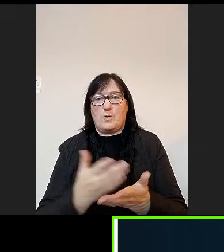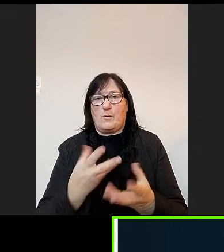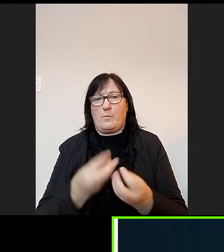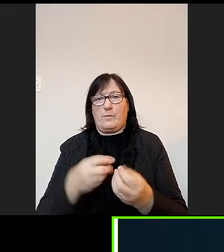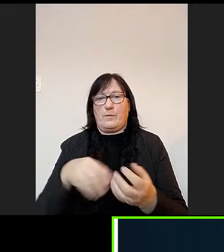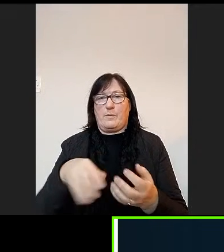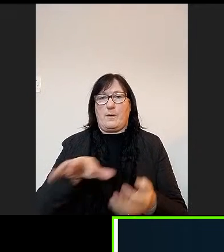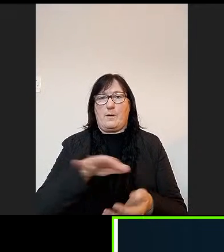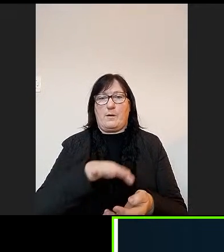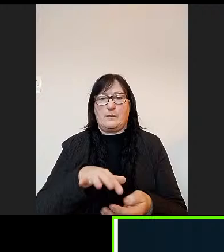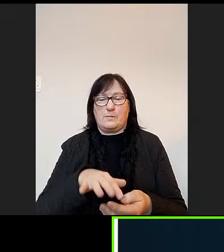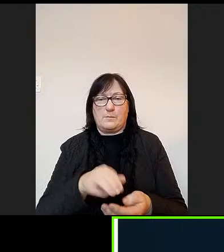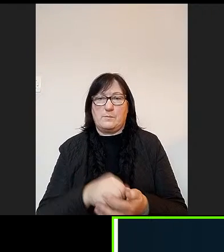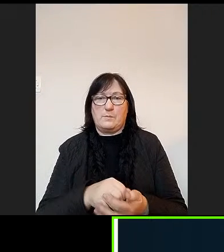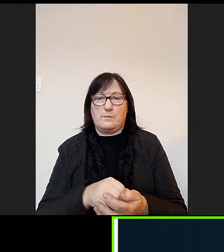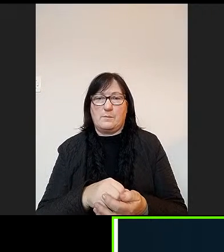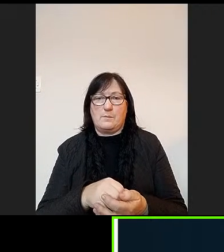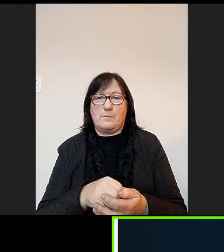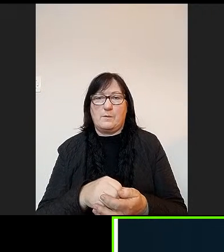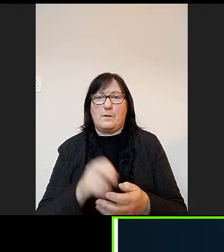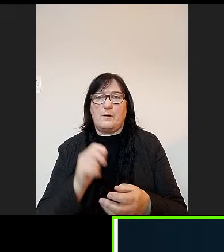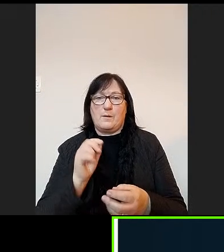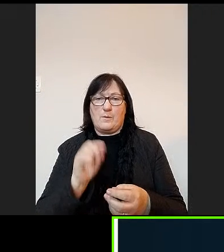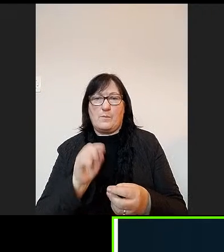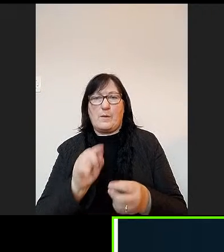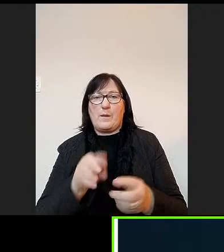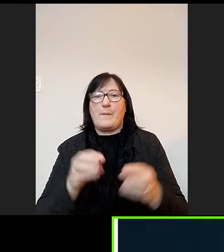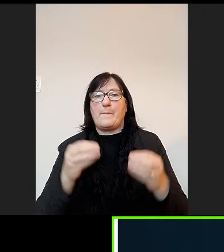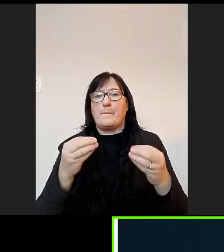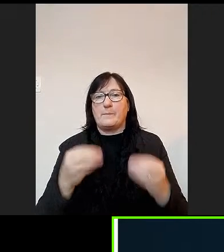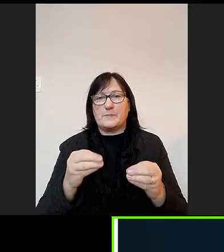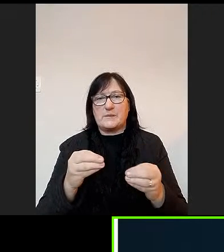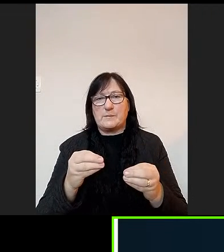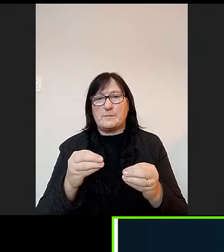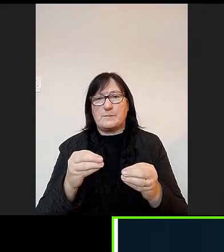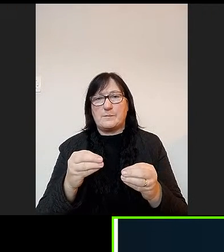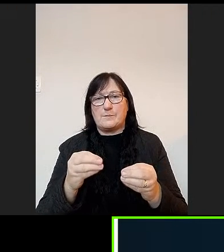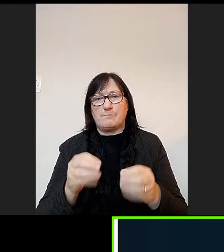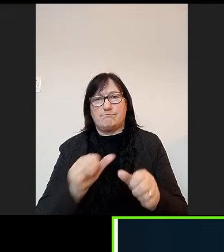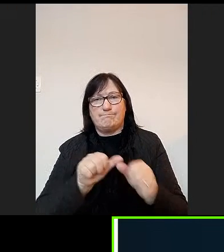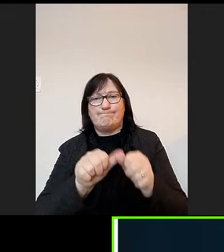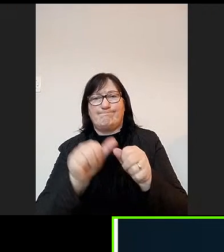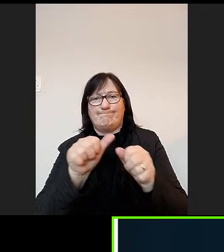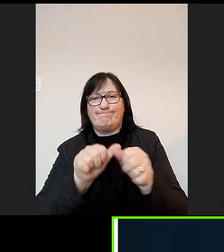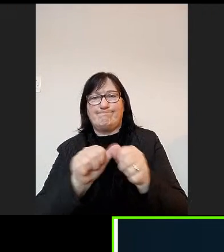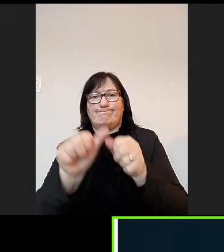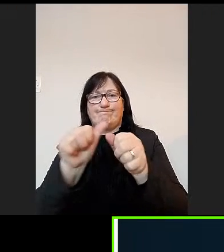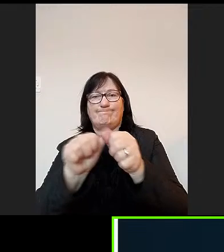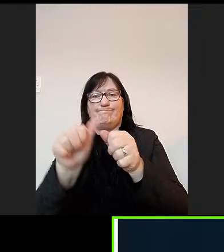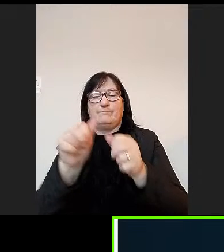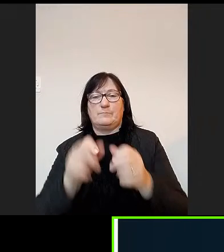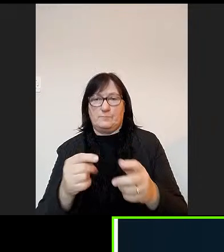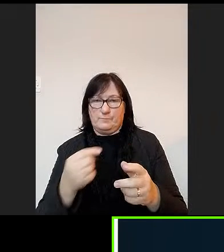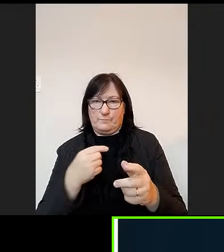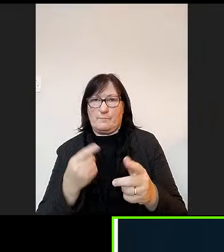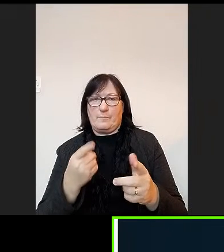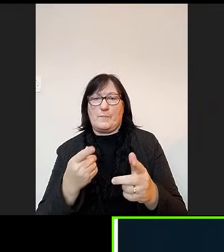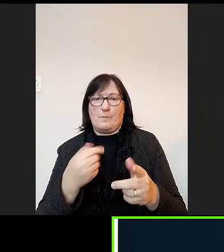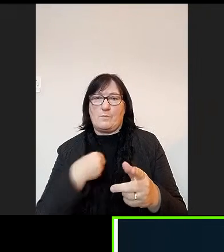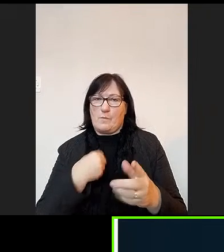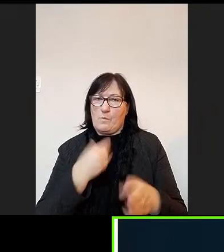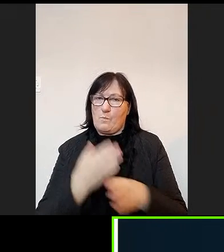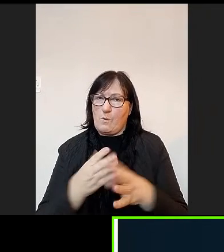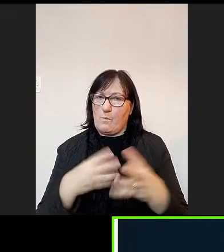part of driving the cooperative compliance, we'll be working with them through a formalized